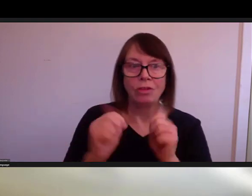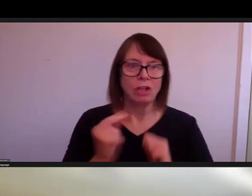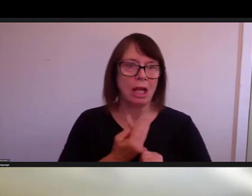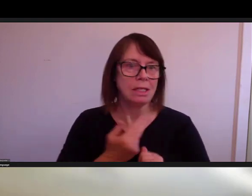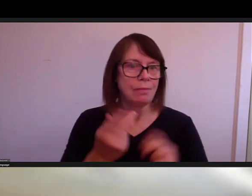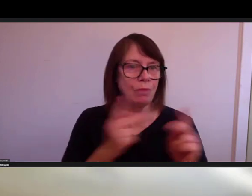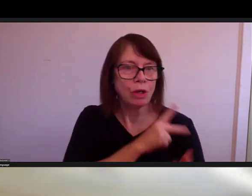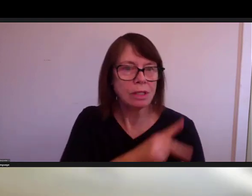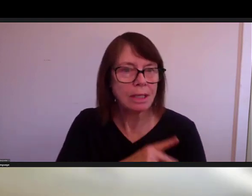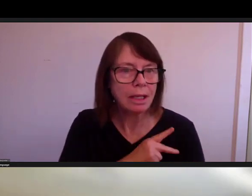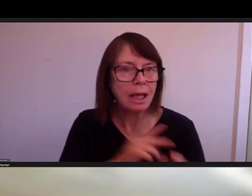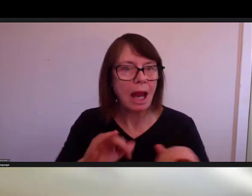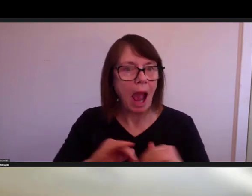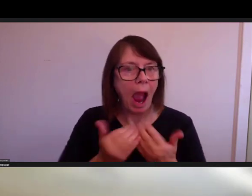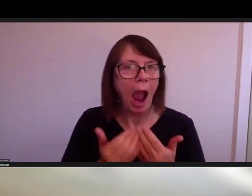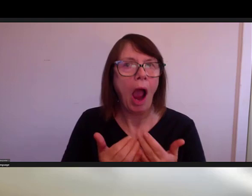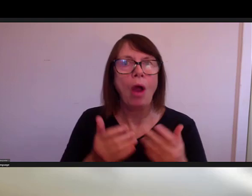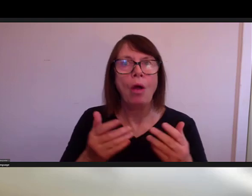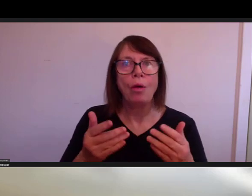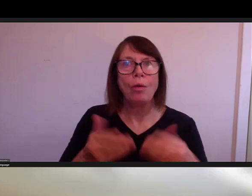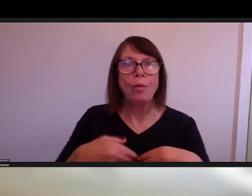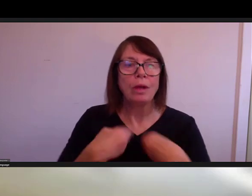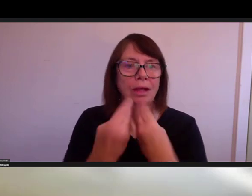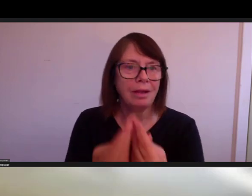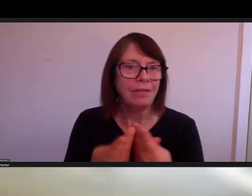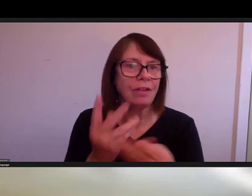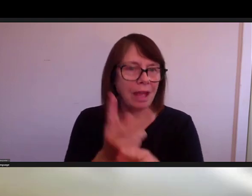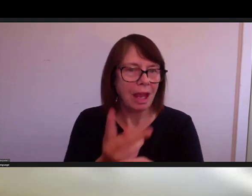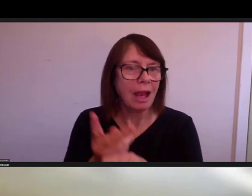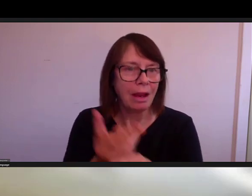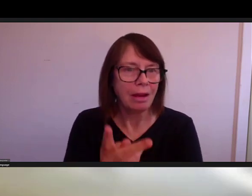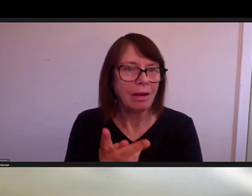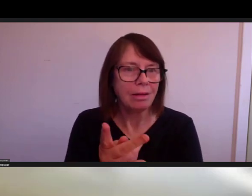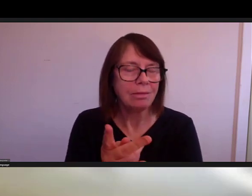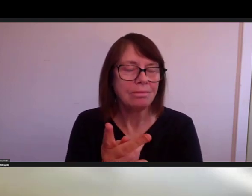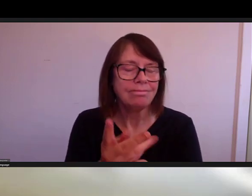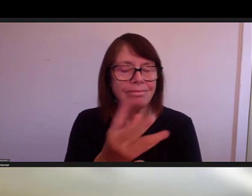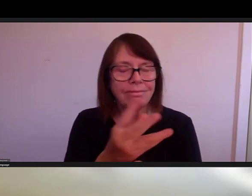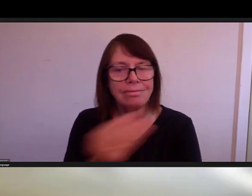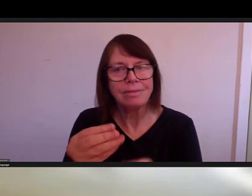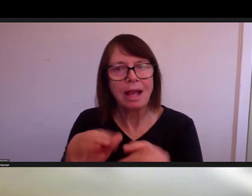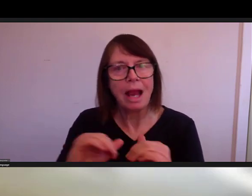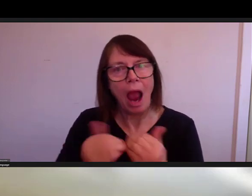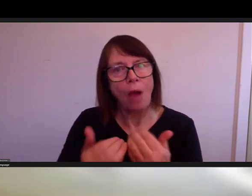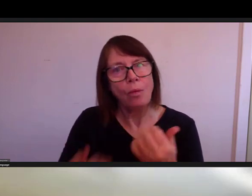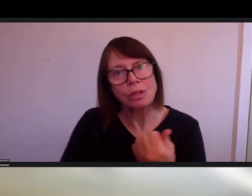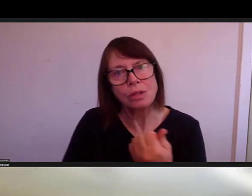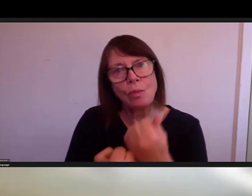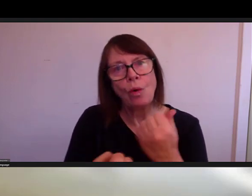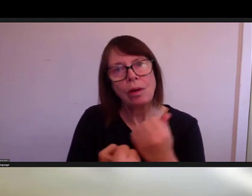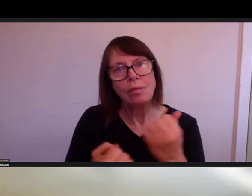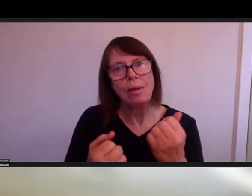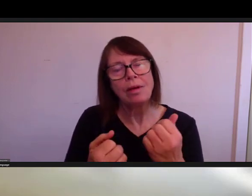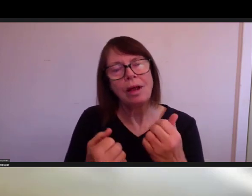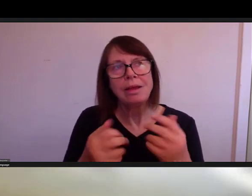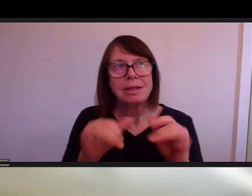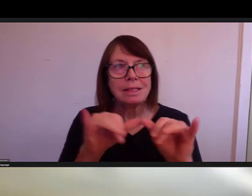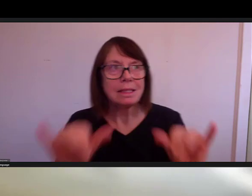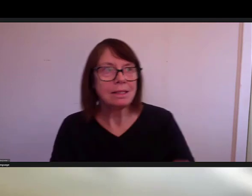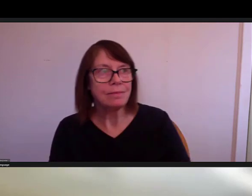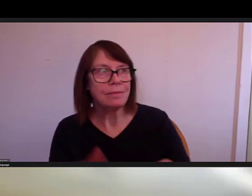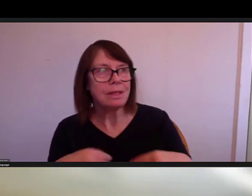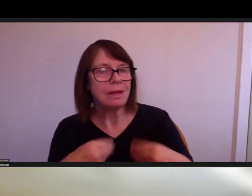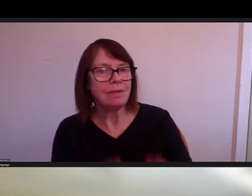and the way in which we deliver care and are supported by the systems that employ us to do so. And so